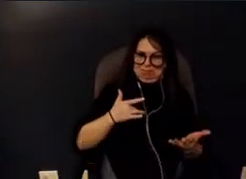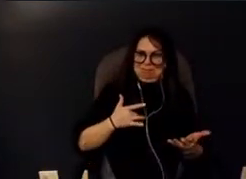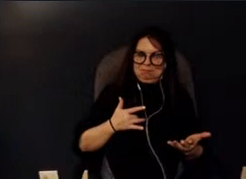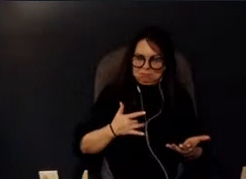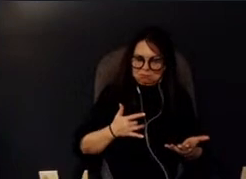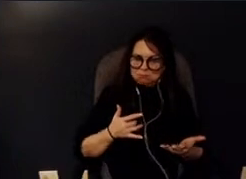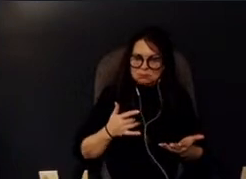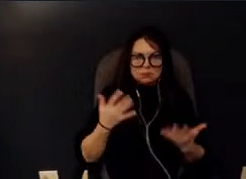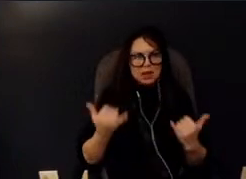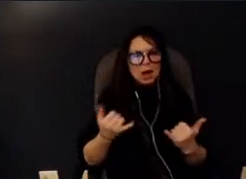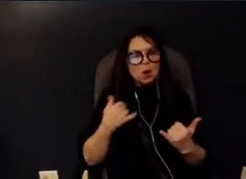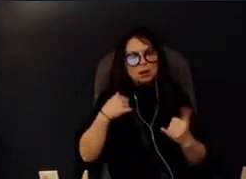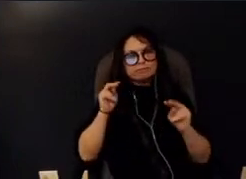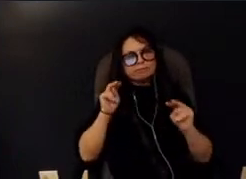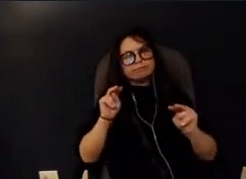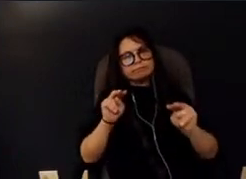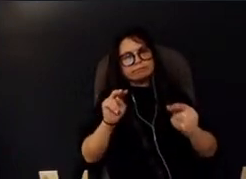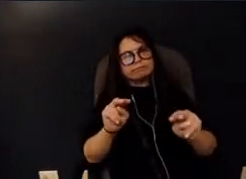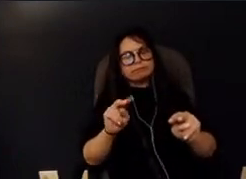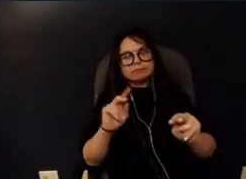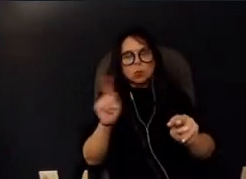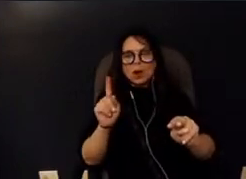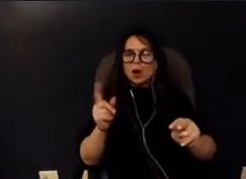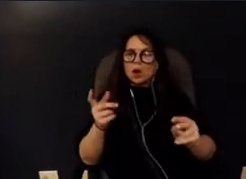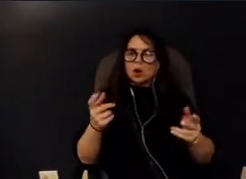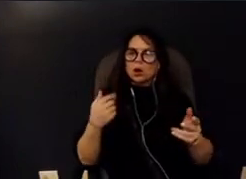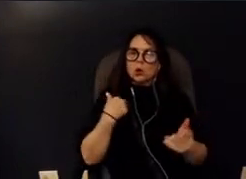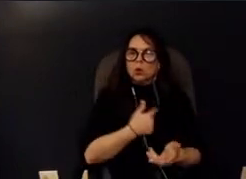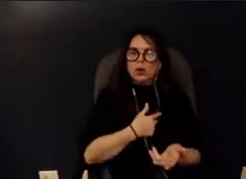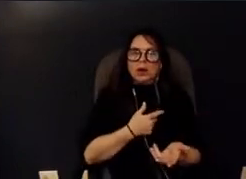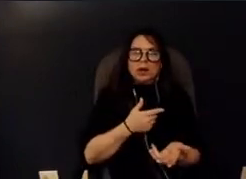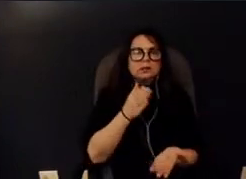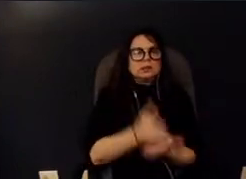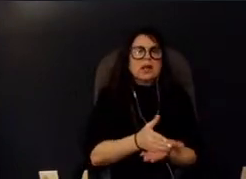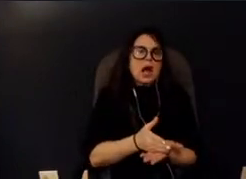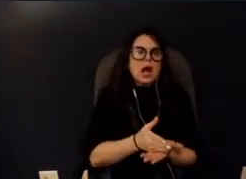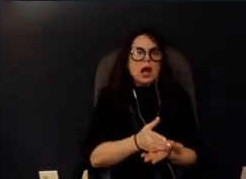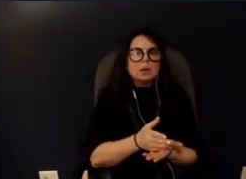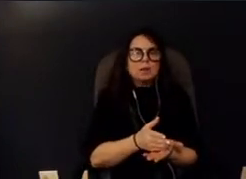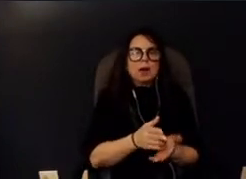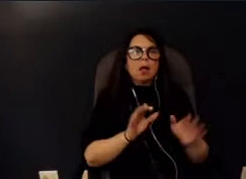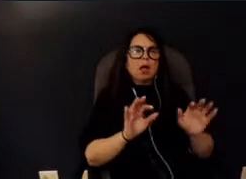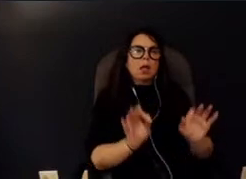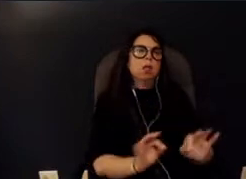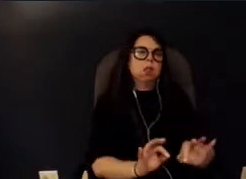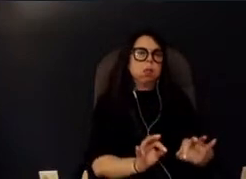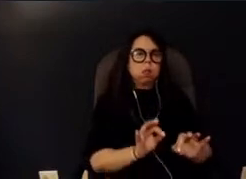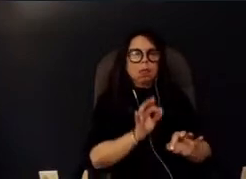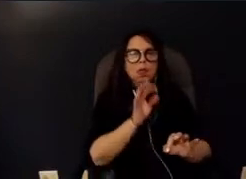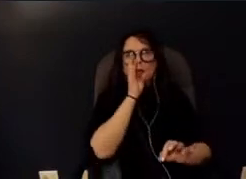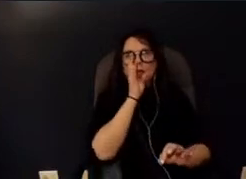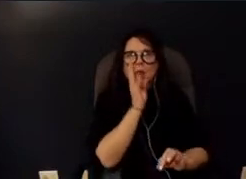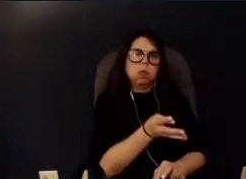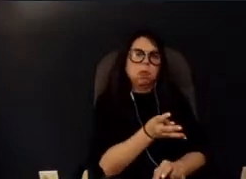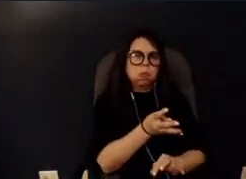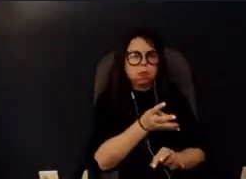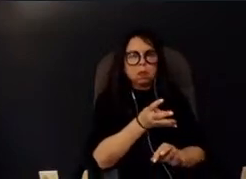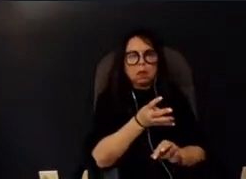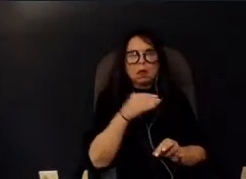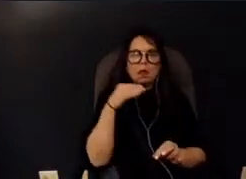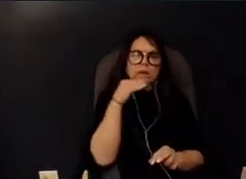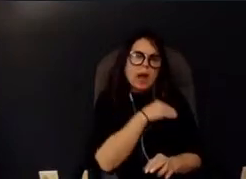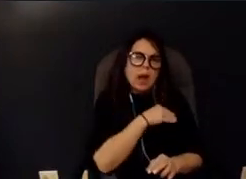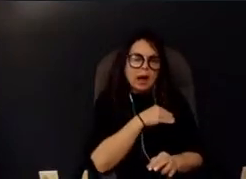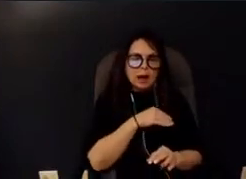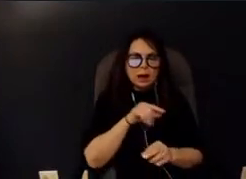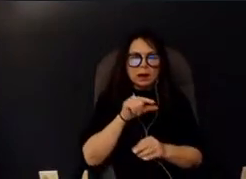really stop normalizing or ignoring or lying about the gun violence in our city and how it's impacting communities of color and how we're